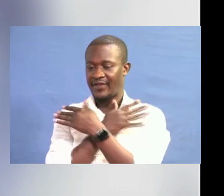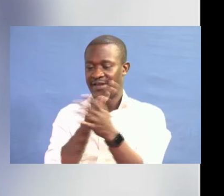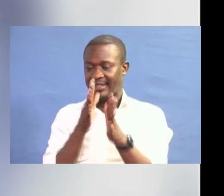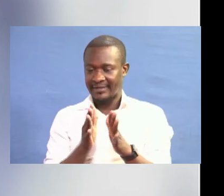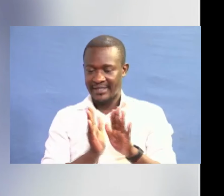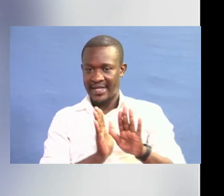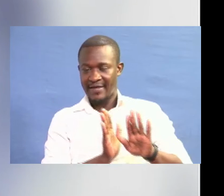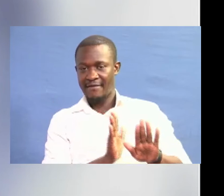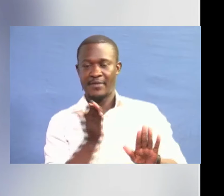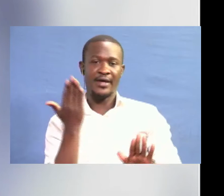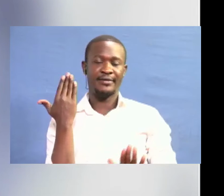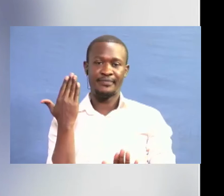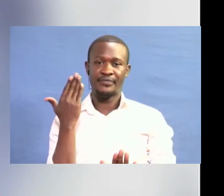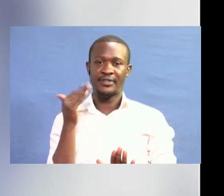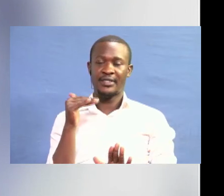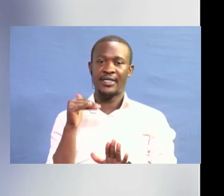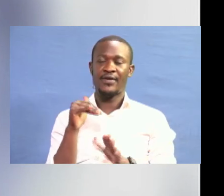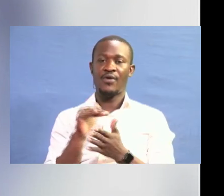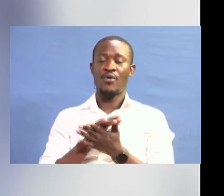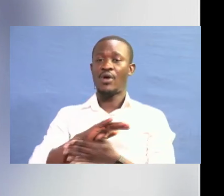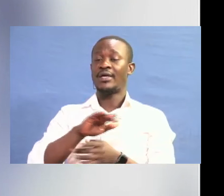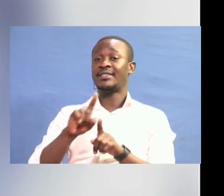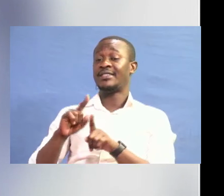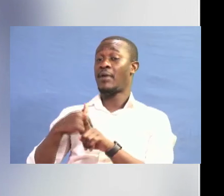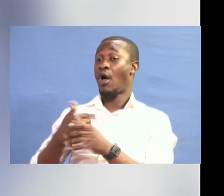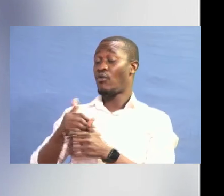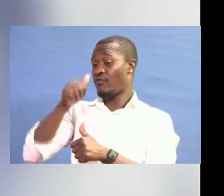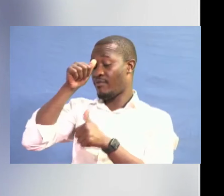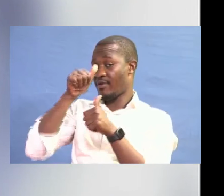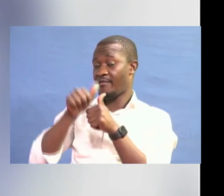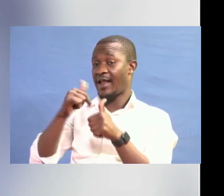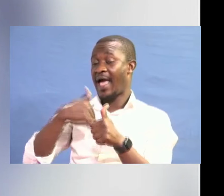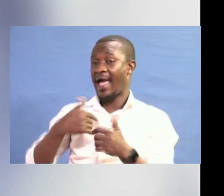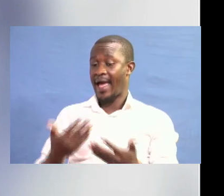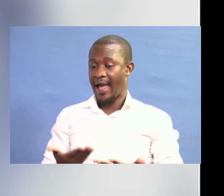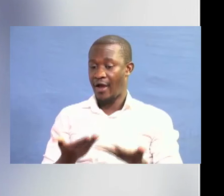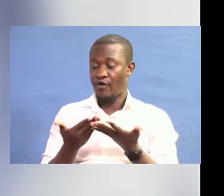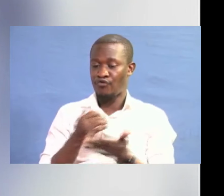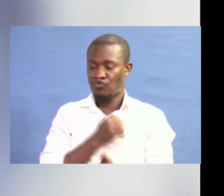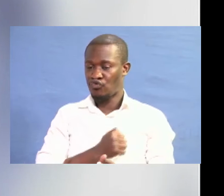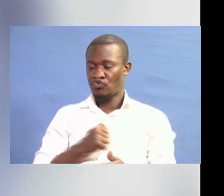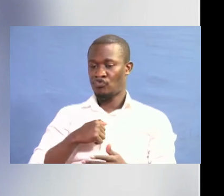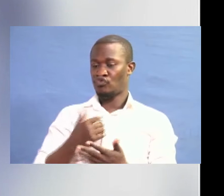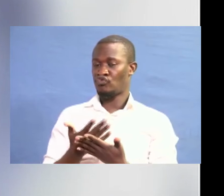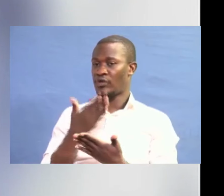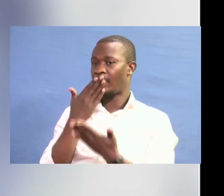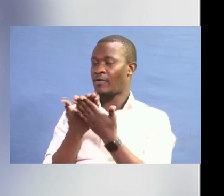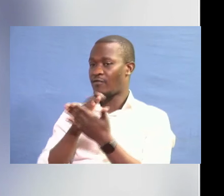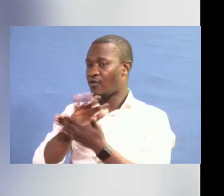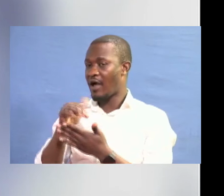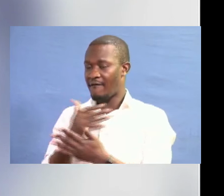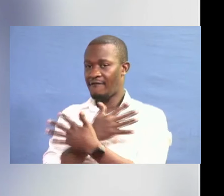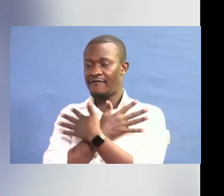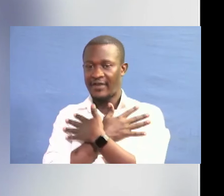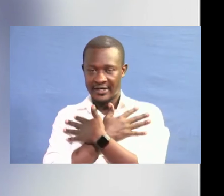behind. In the halls of remembrance, I offer this tribute to my dear friend and brother, a shining